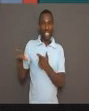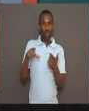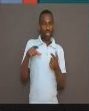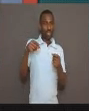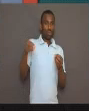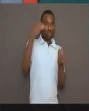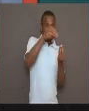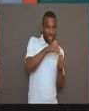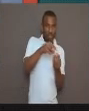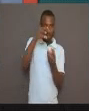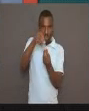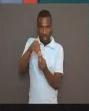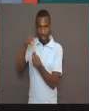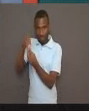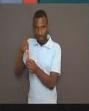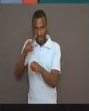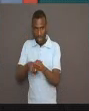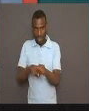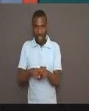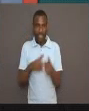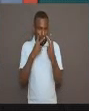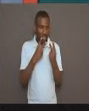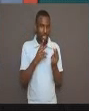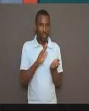drawn up into the tubes.